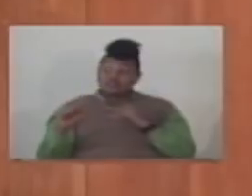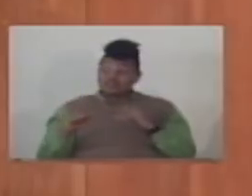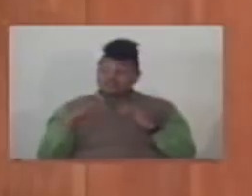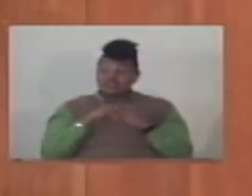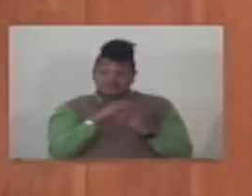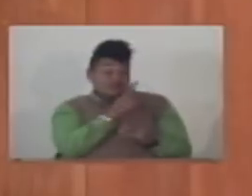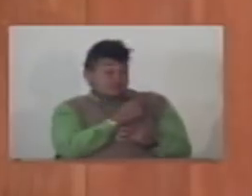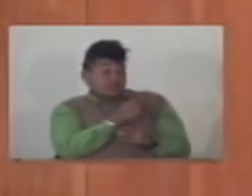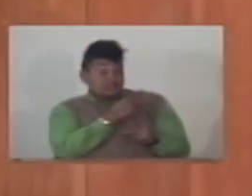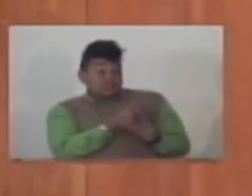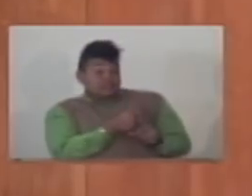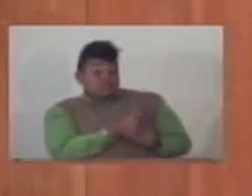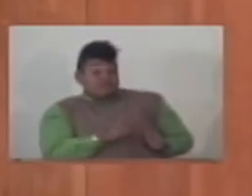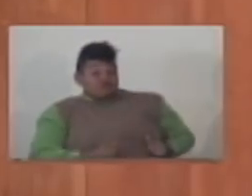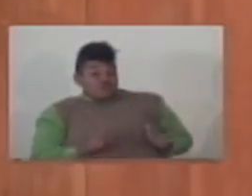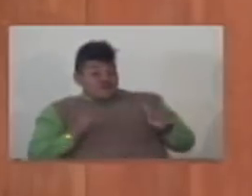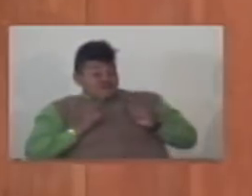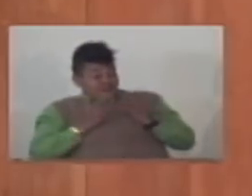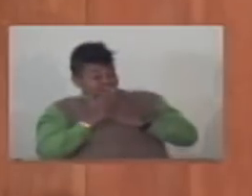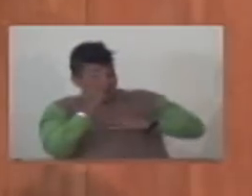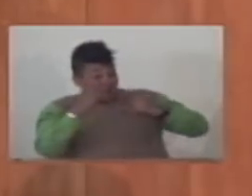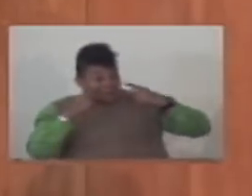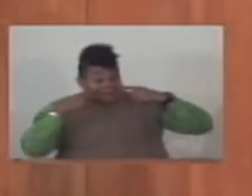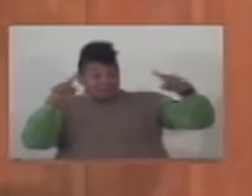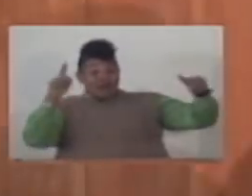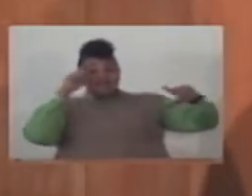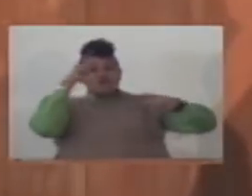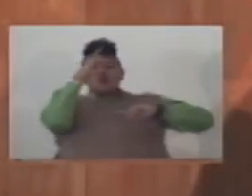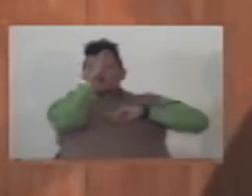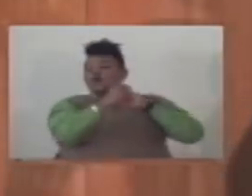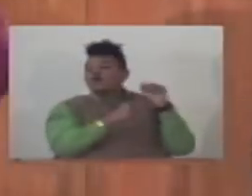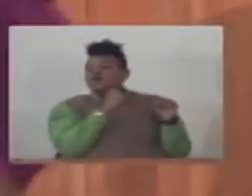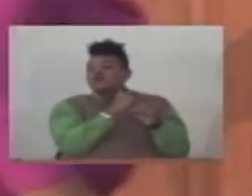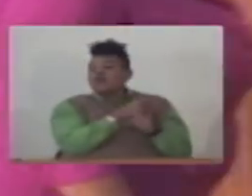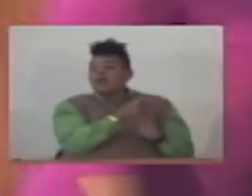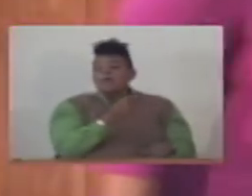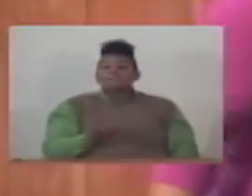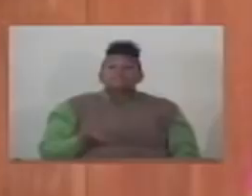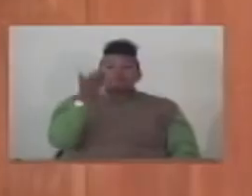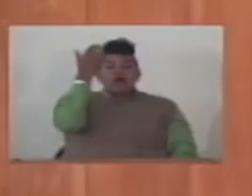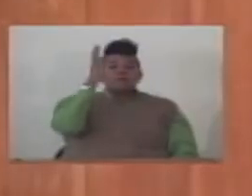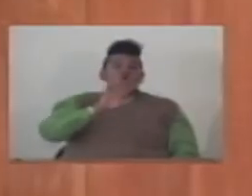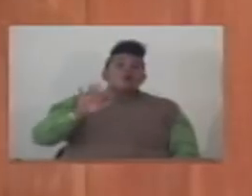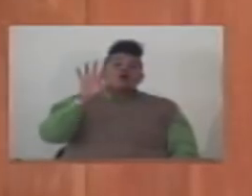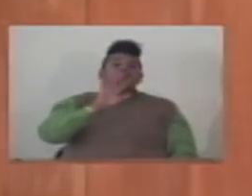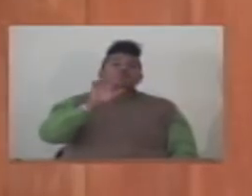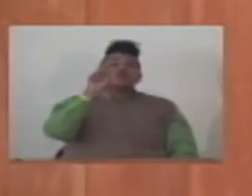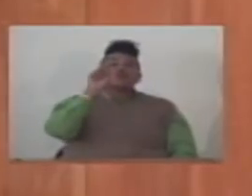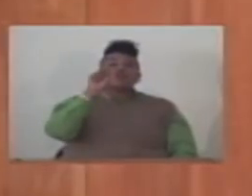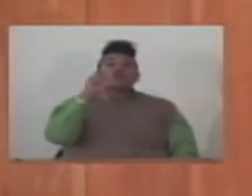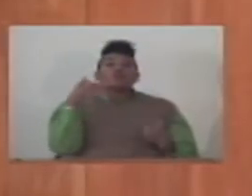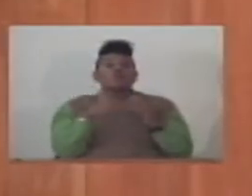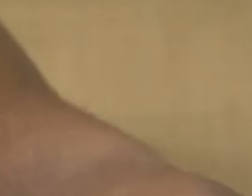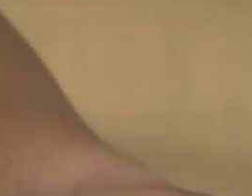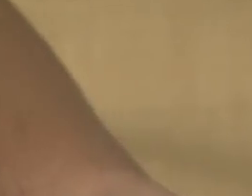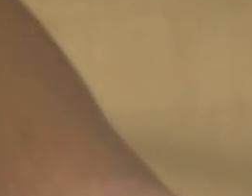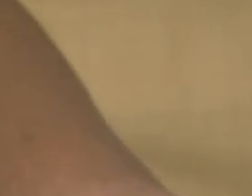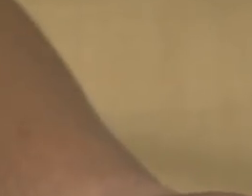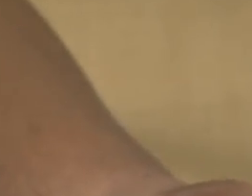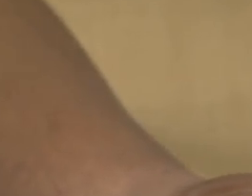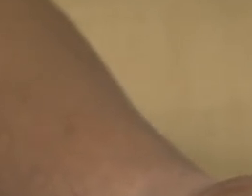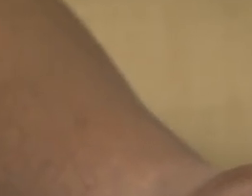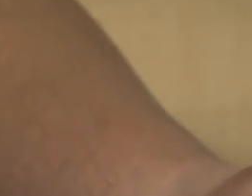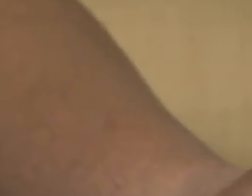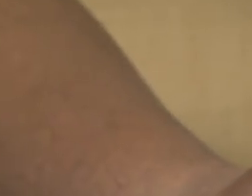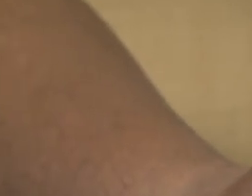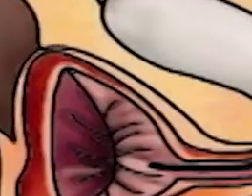patient survives for a year, this rate goes up to approximately 30,000 US dollars.